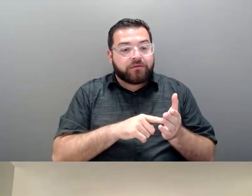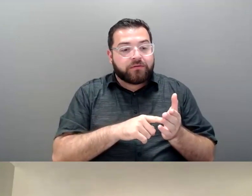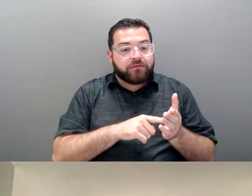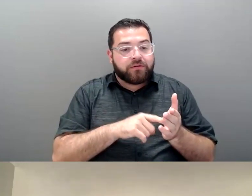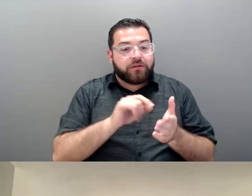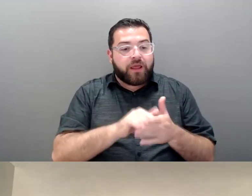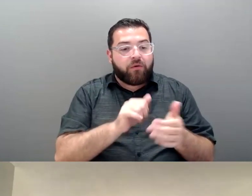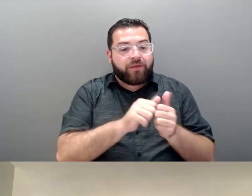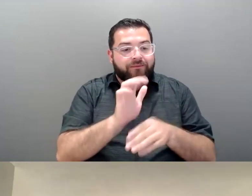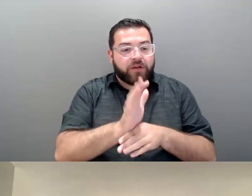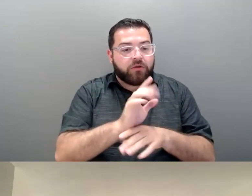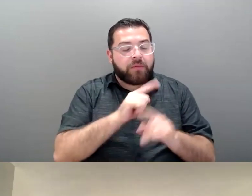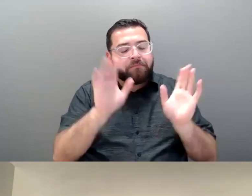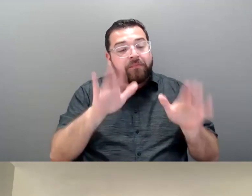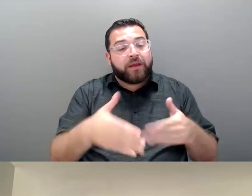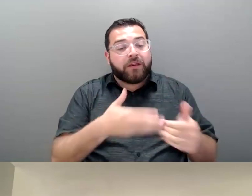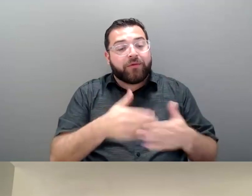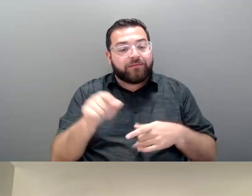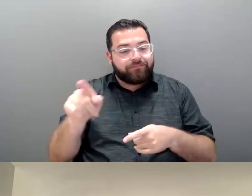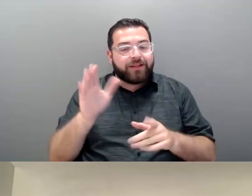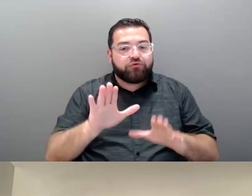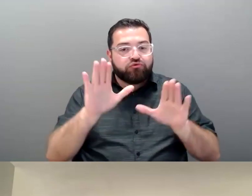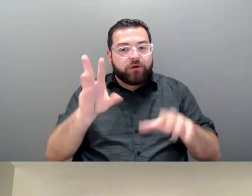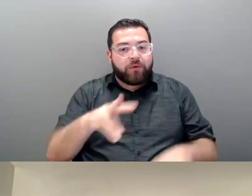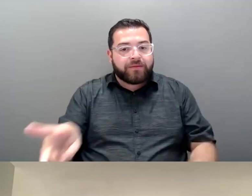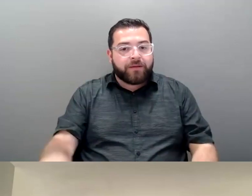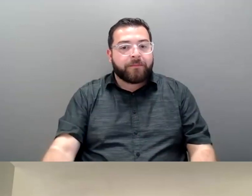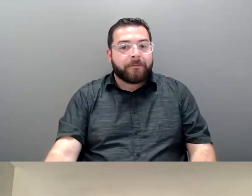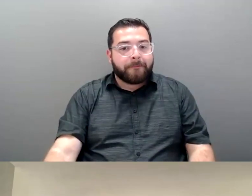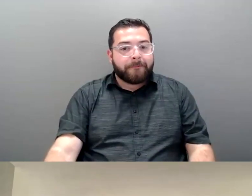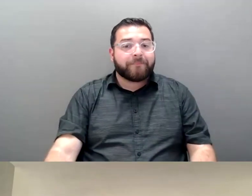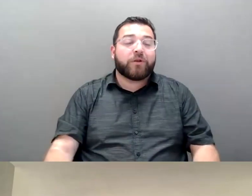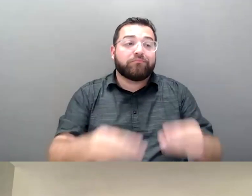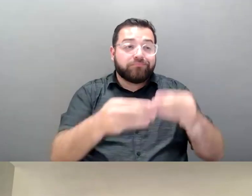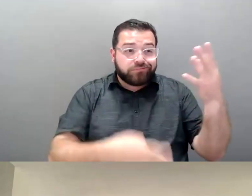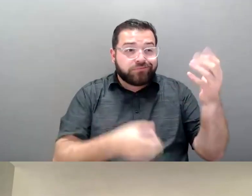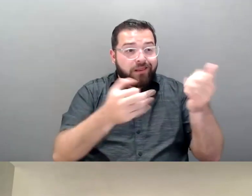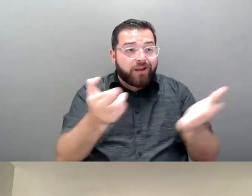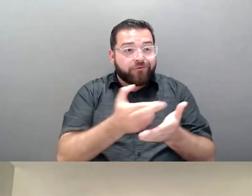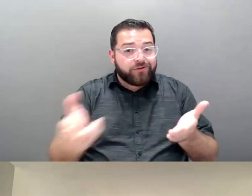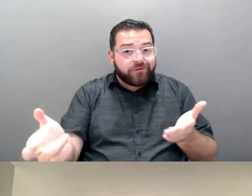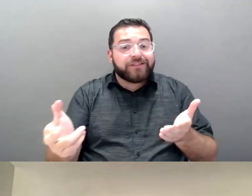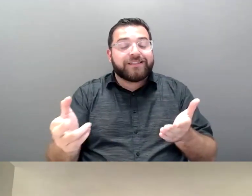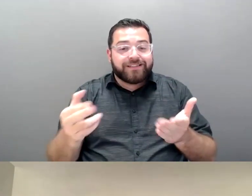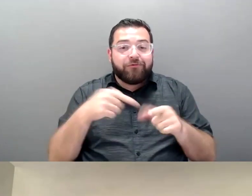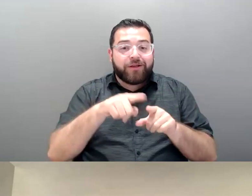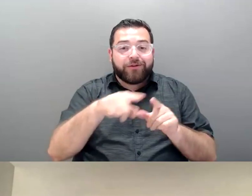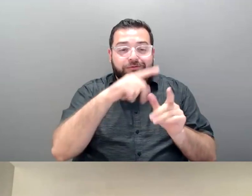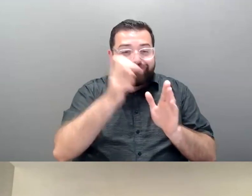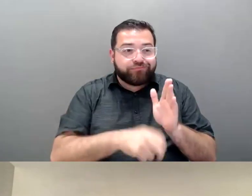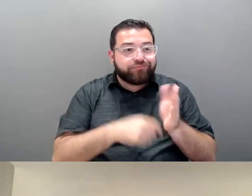anyway, his is a great website as well. There's a lot of resources as you go down this rabbit hole of ethical